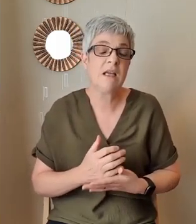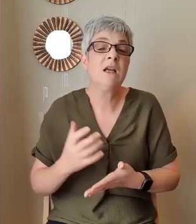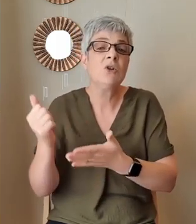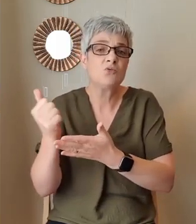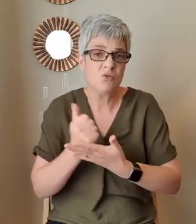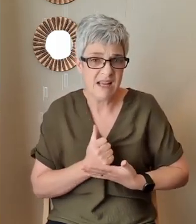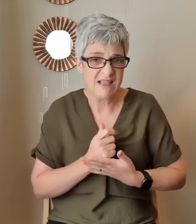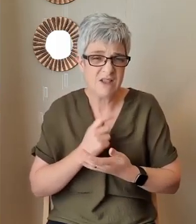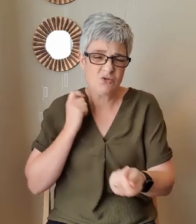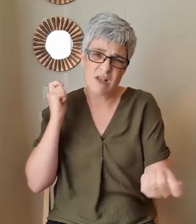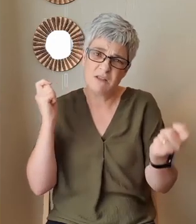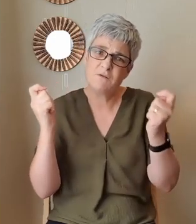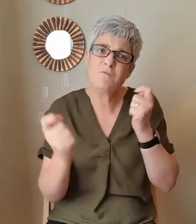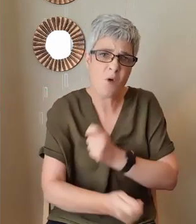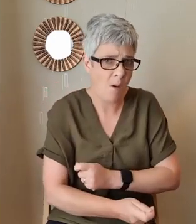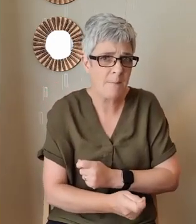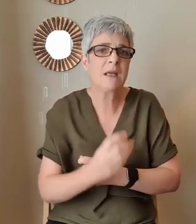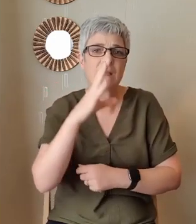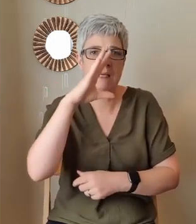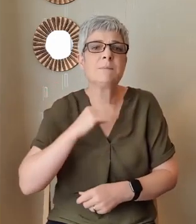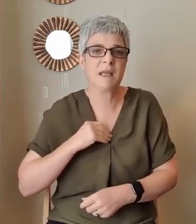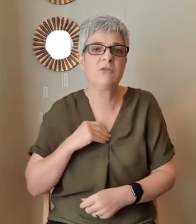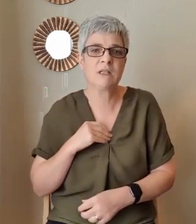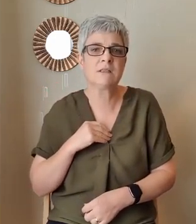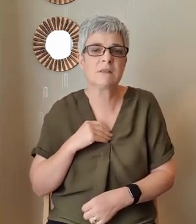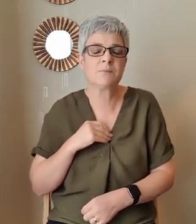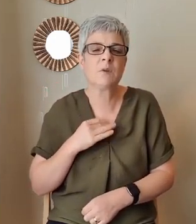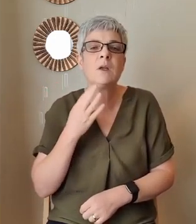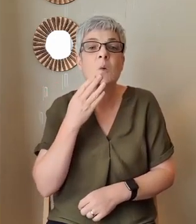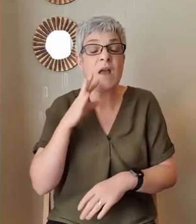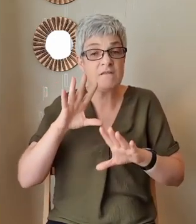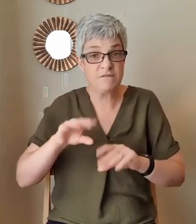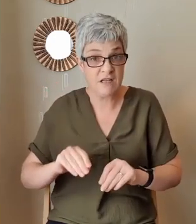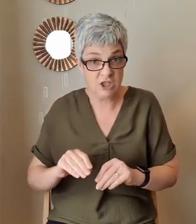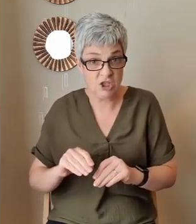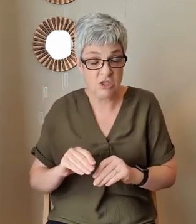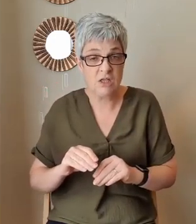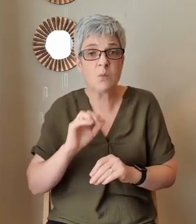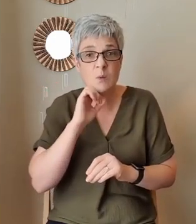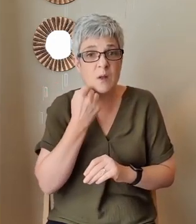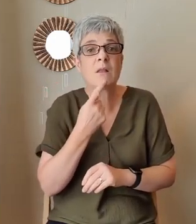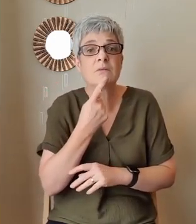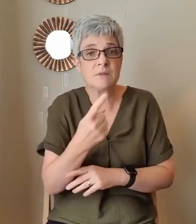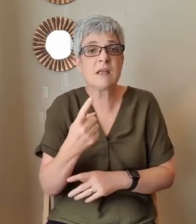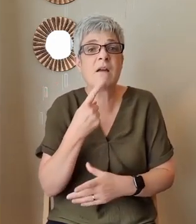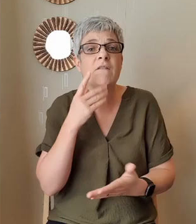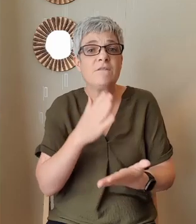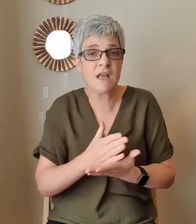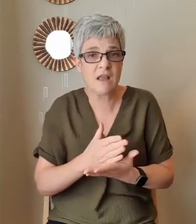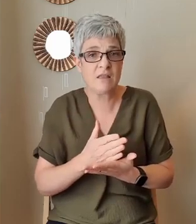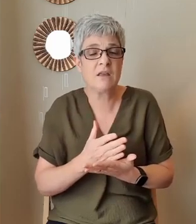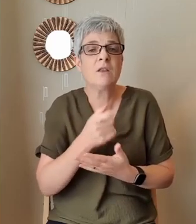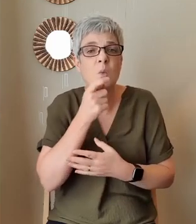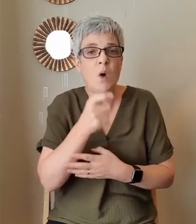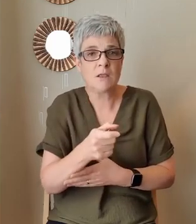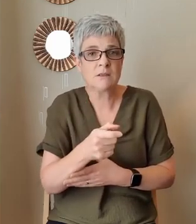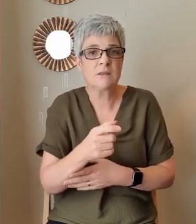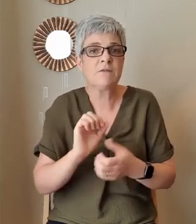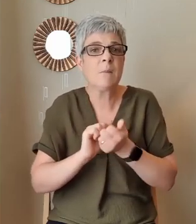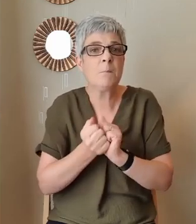as a transforming presence and experience. After we've sung of Amazing Grace, we're going to confess our faith in the words